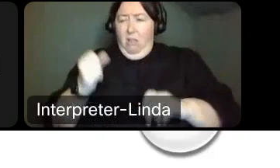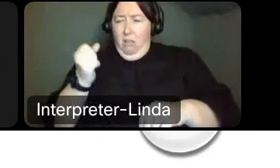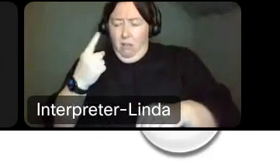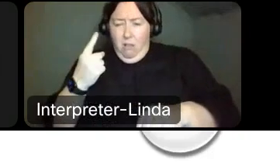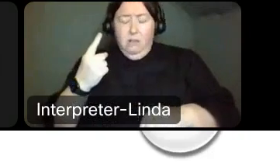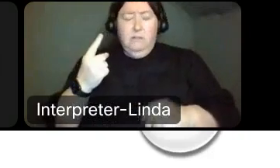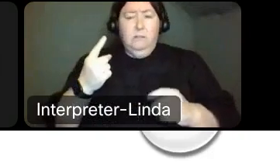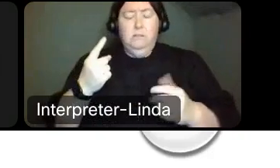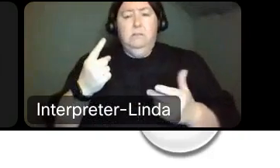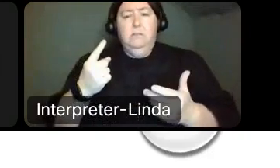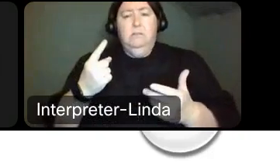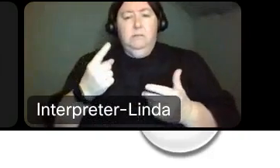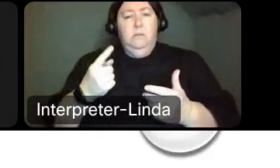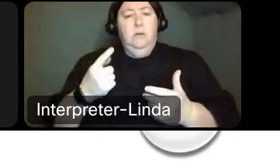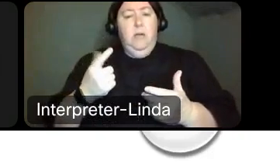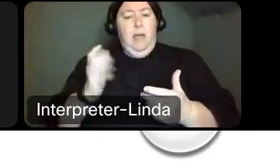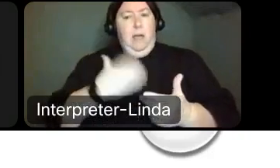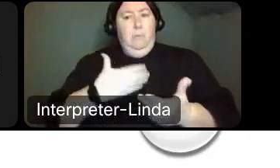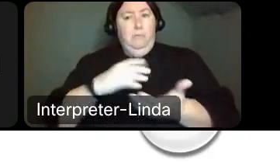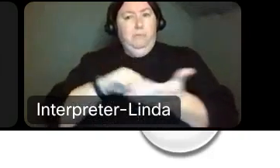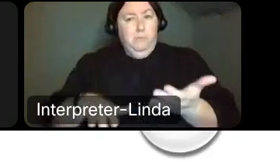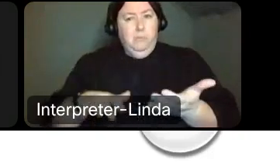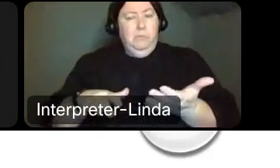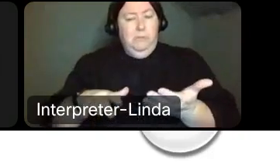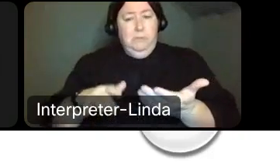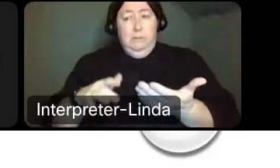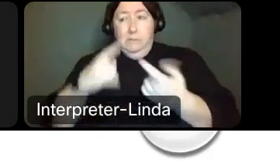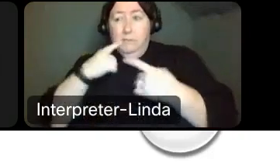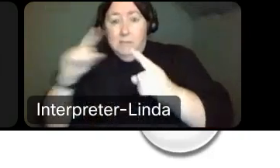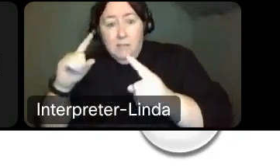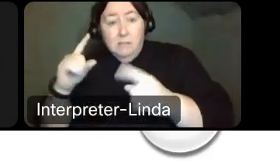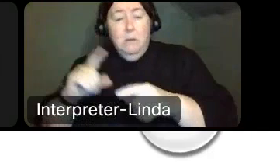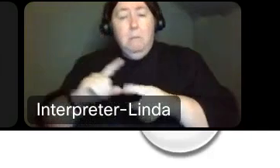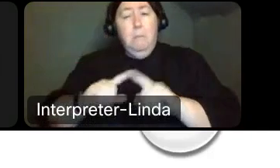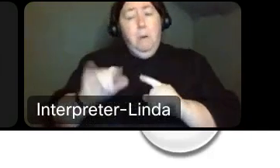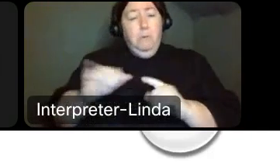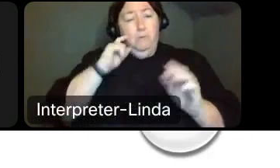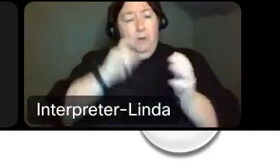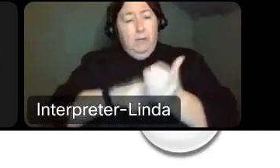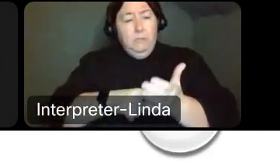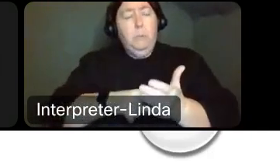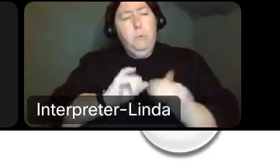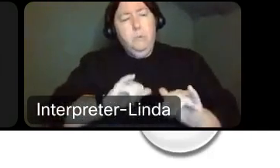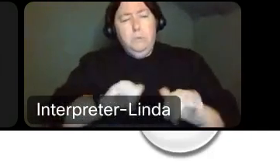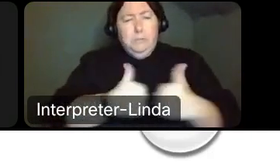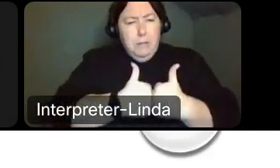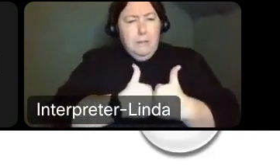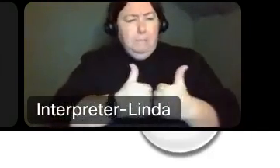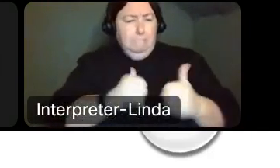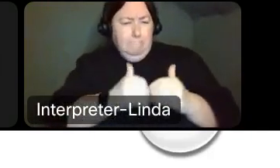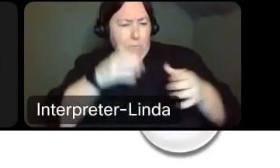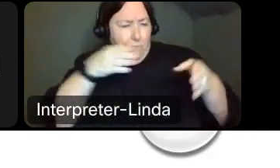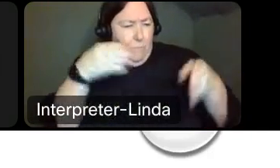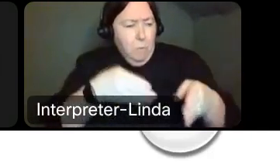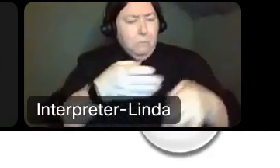lead to students potentially having success, but also recognize areas maybe of challenge and where we're going to focus some of our efforts